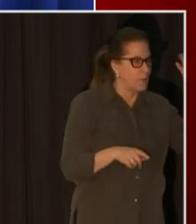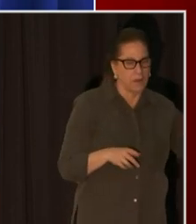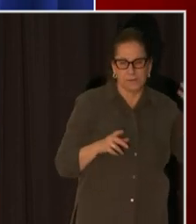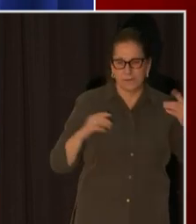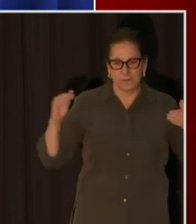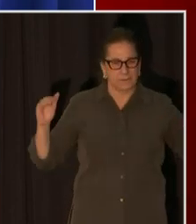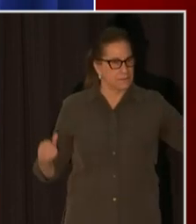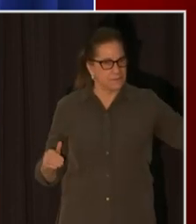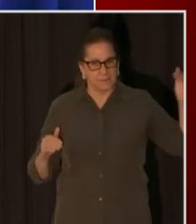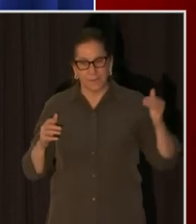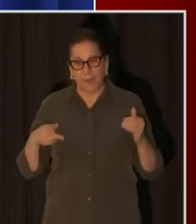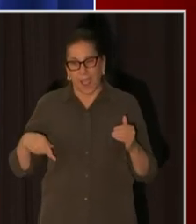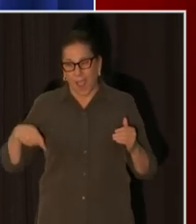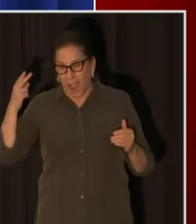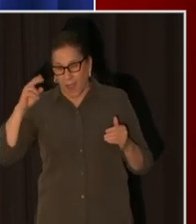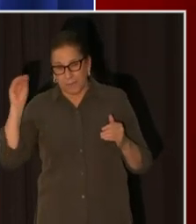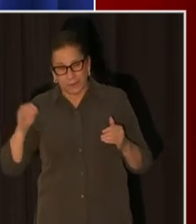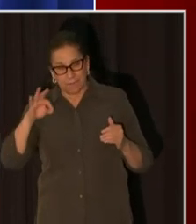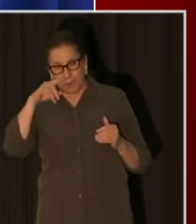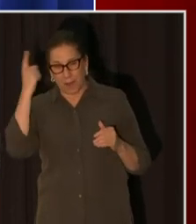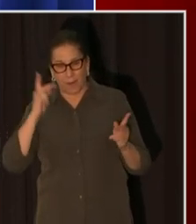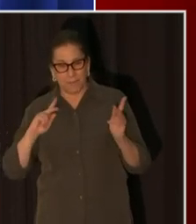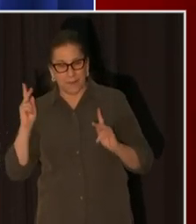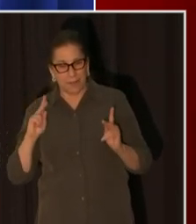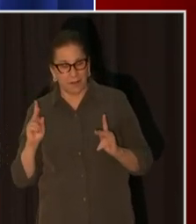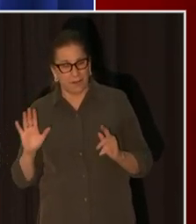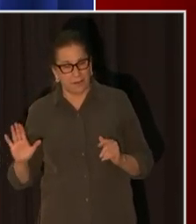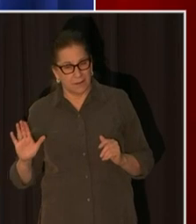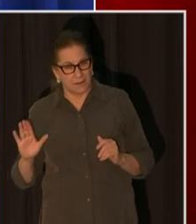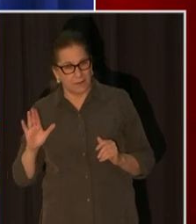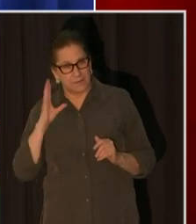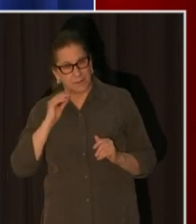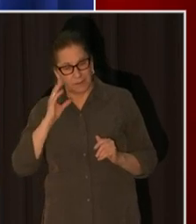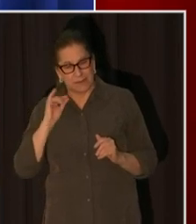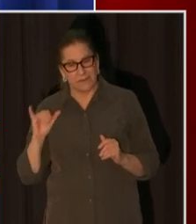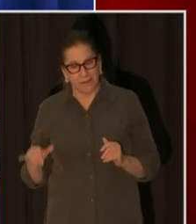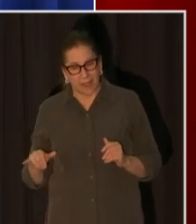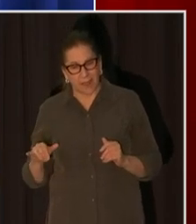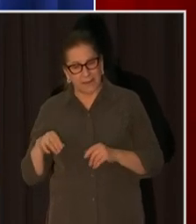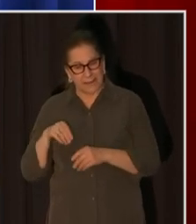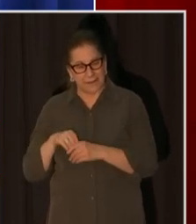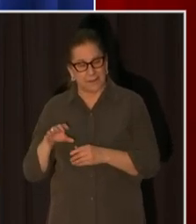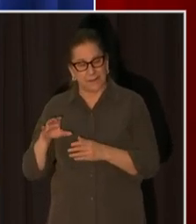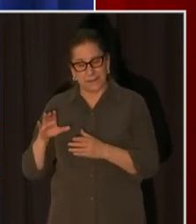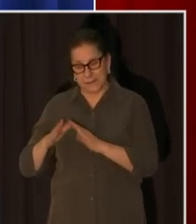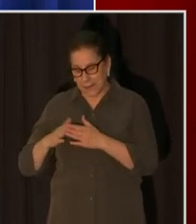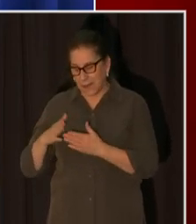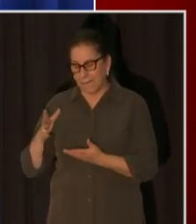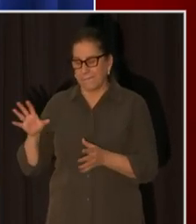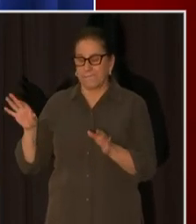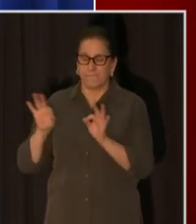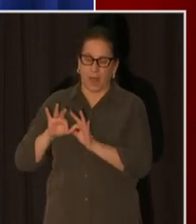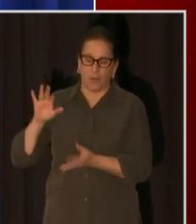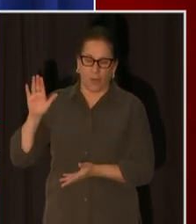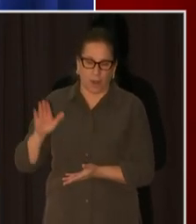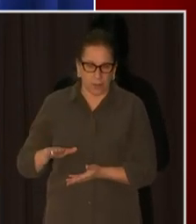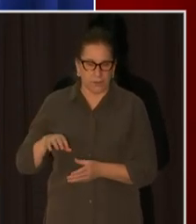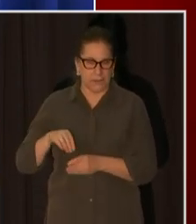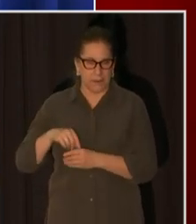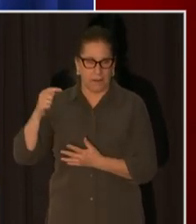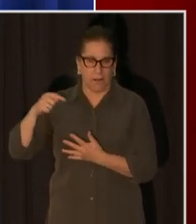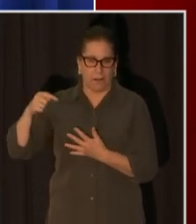round of the PPP that people of color are getting more of these loans? I mean, candidly, I said, well, I